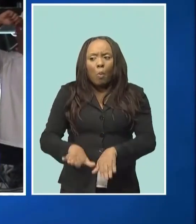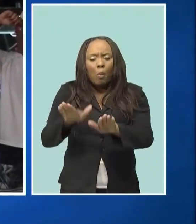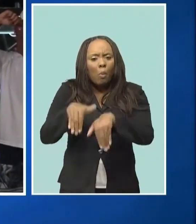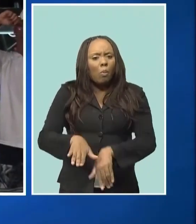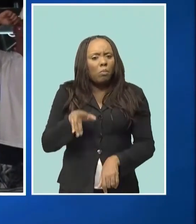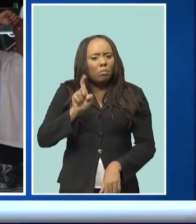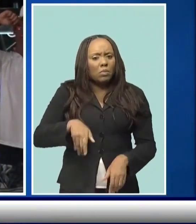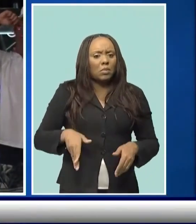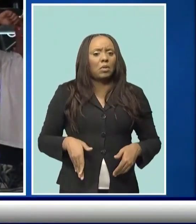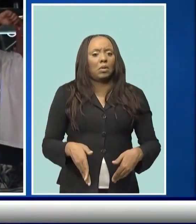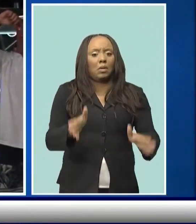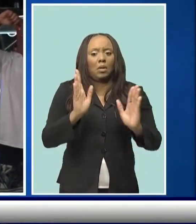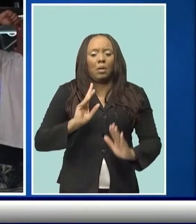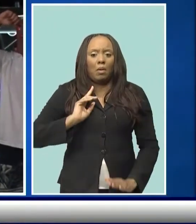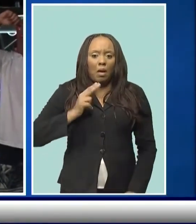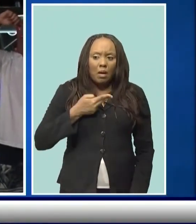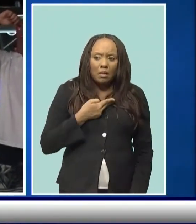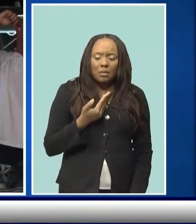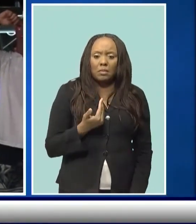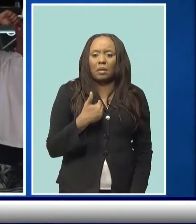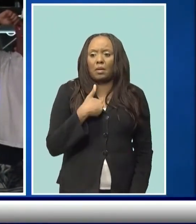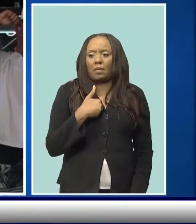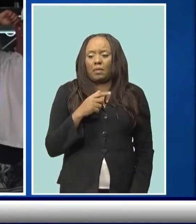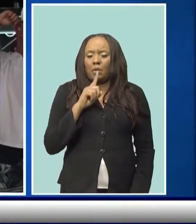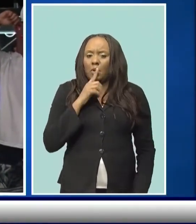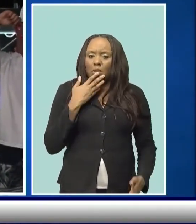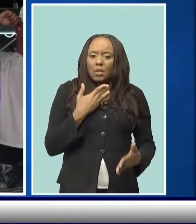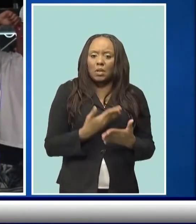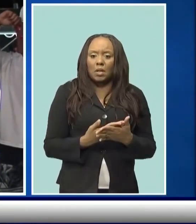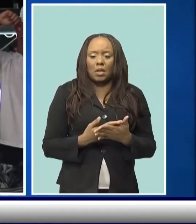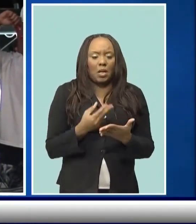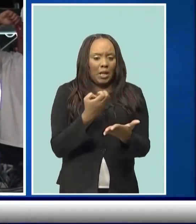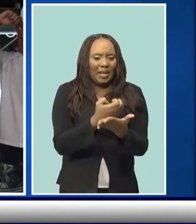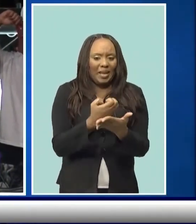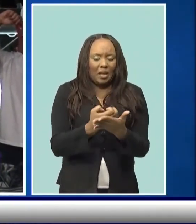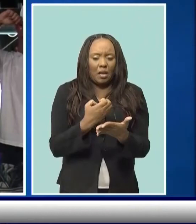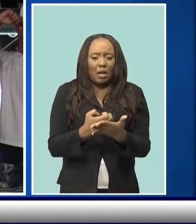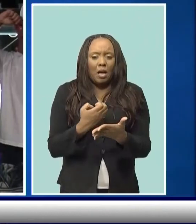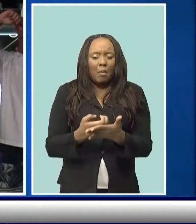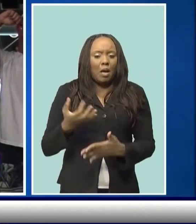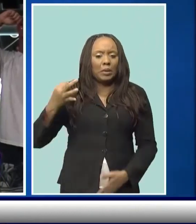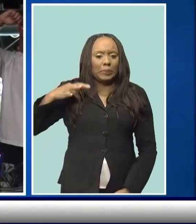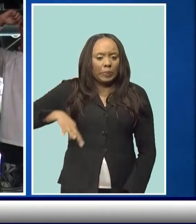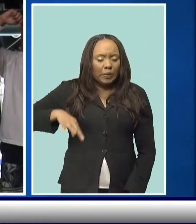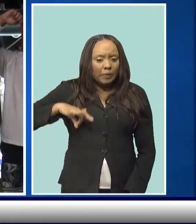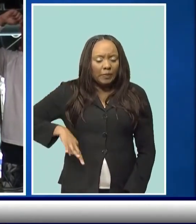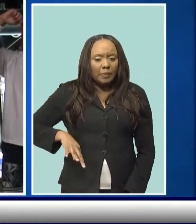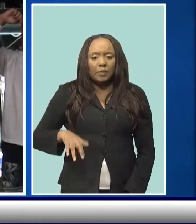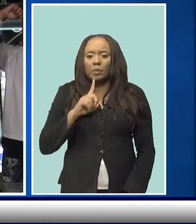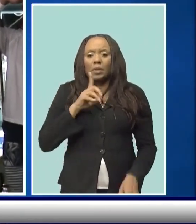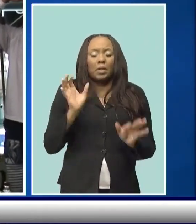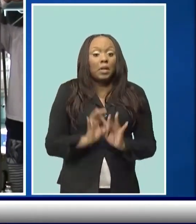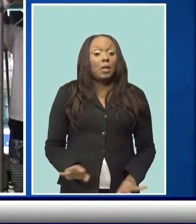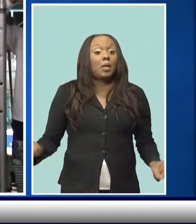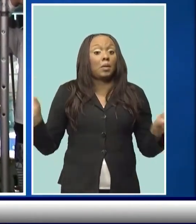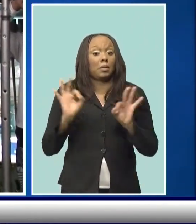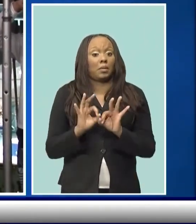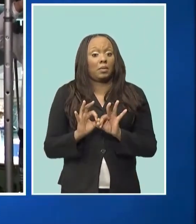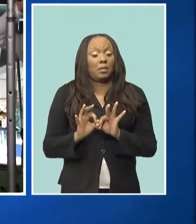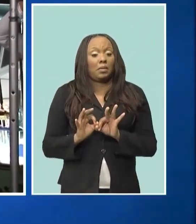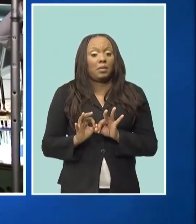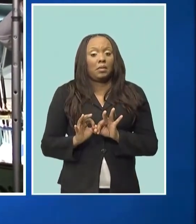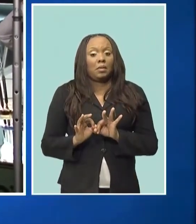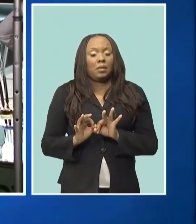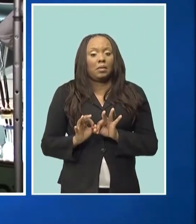have touristic and financial realization. And it's important for us to understand